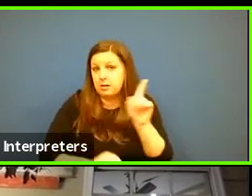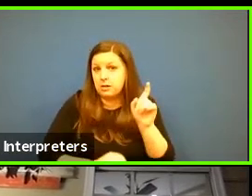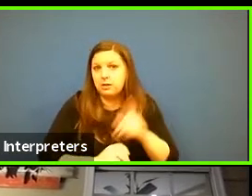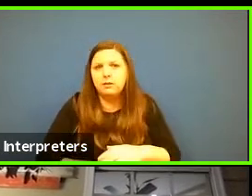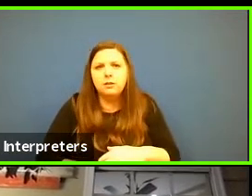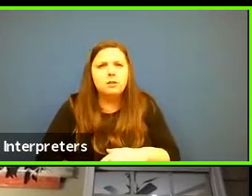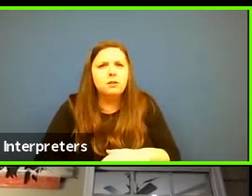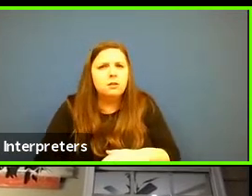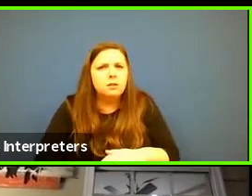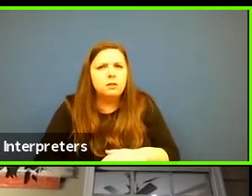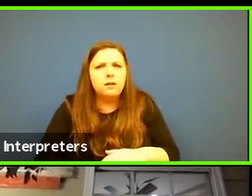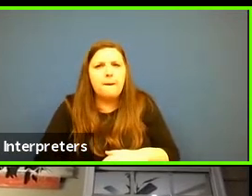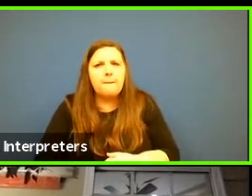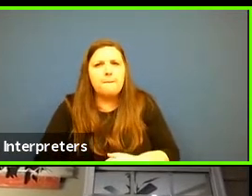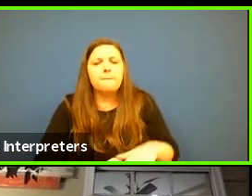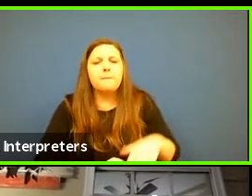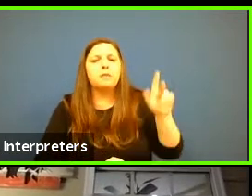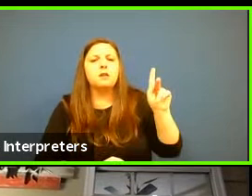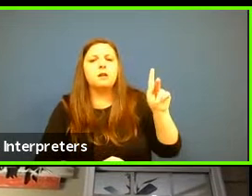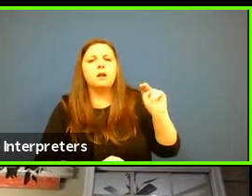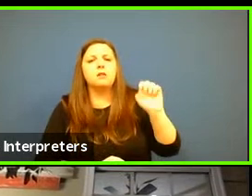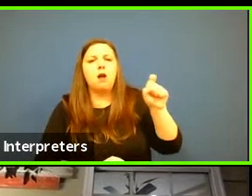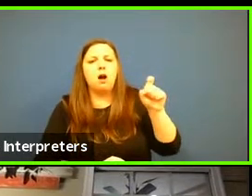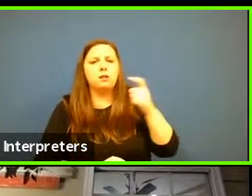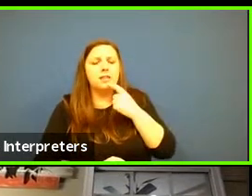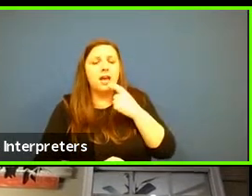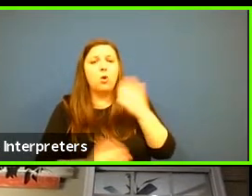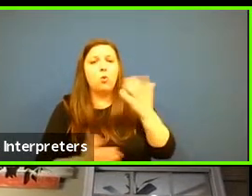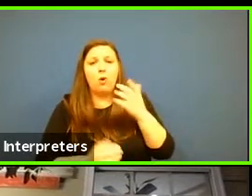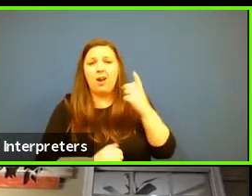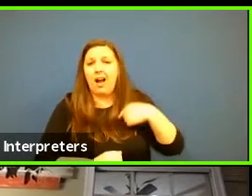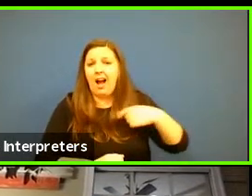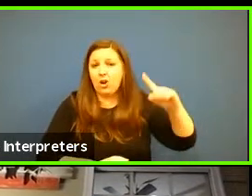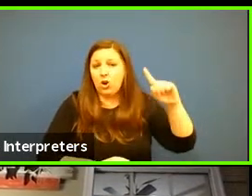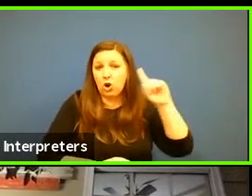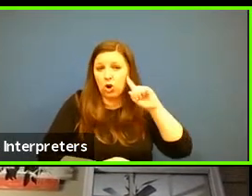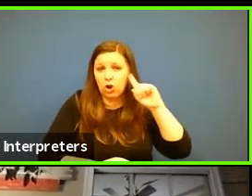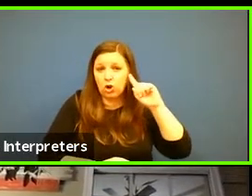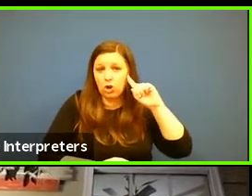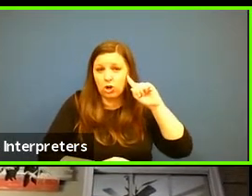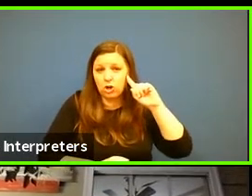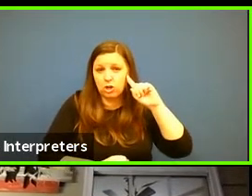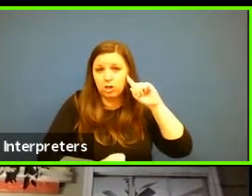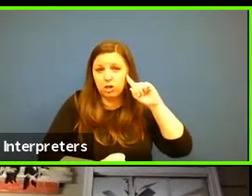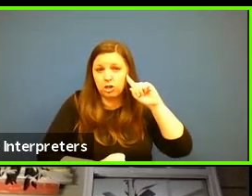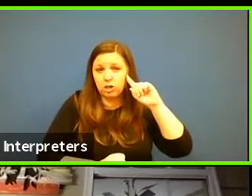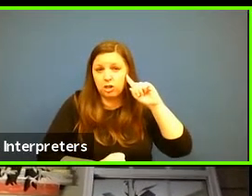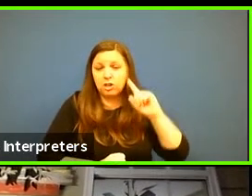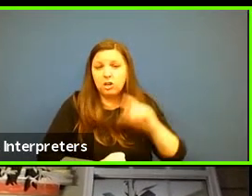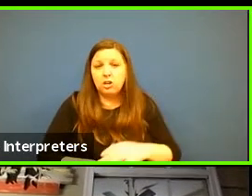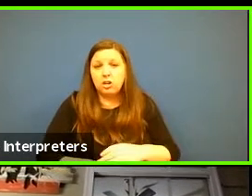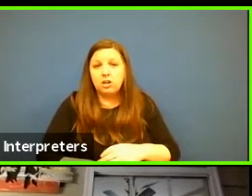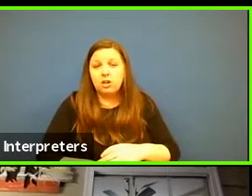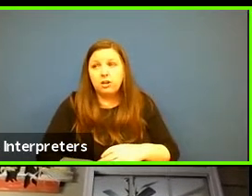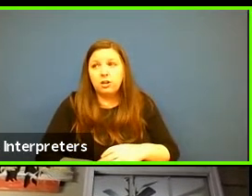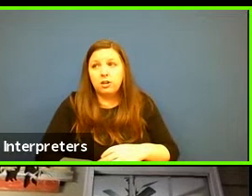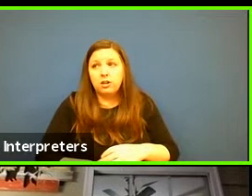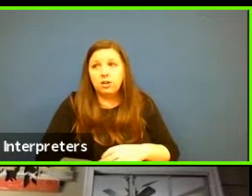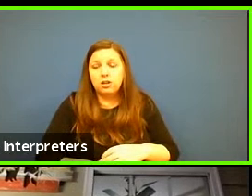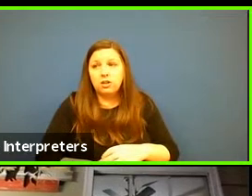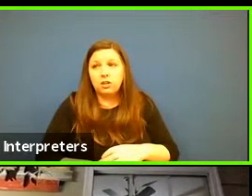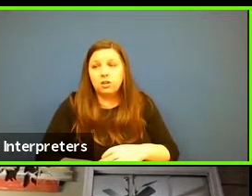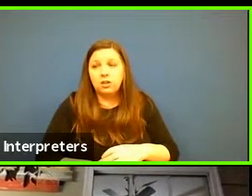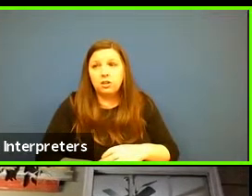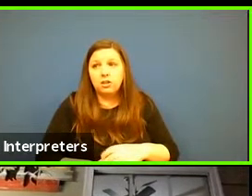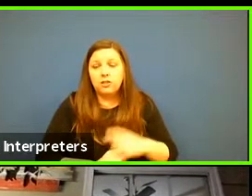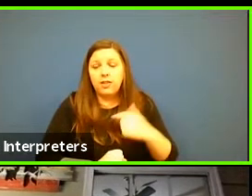What I heard was that we would probably, what I heard, I thought was that we're going to have at